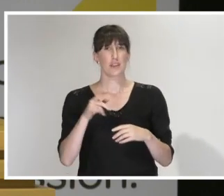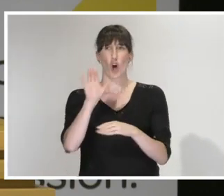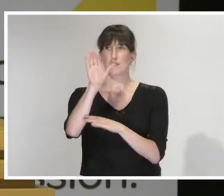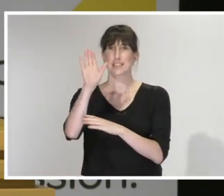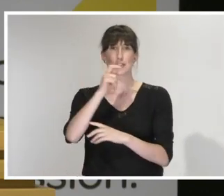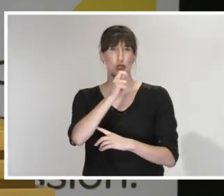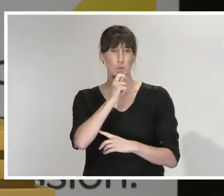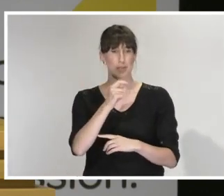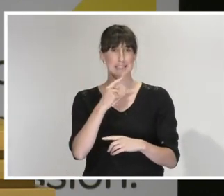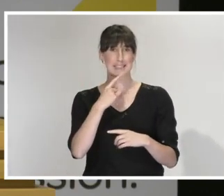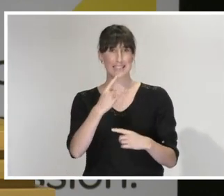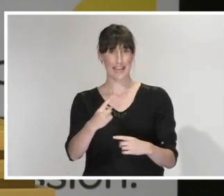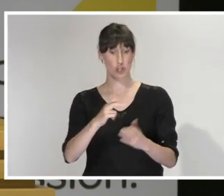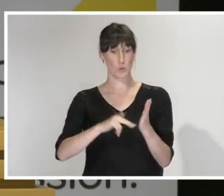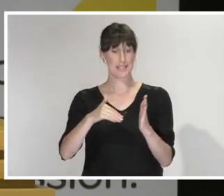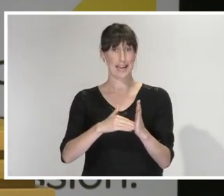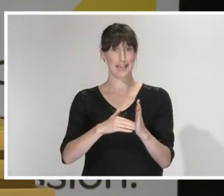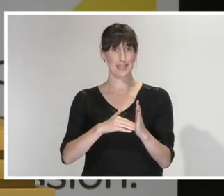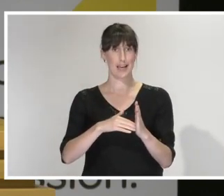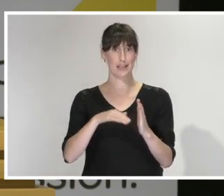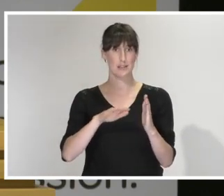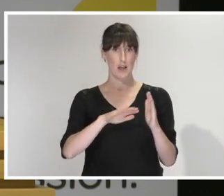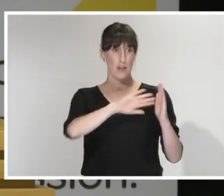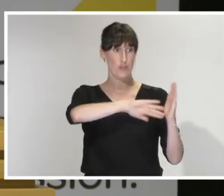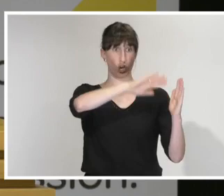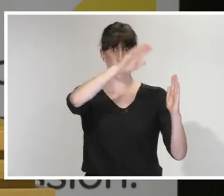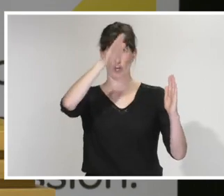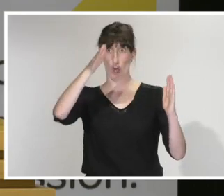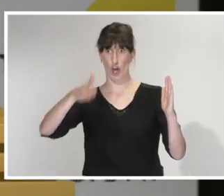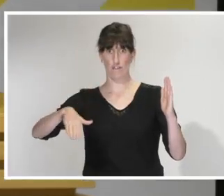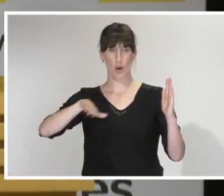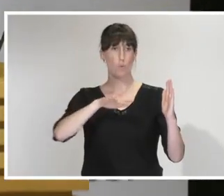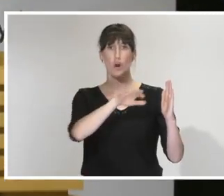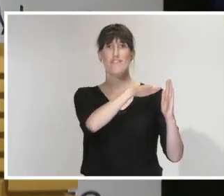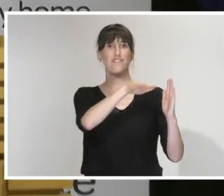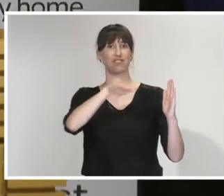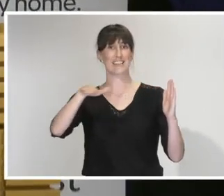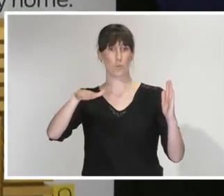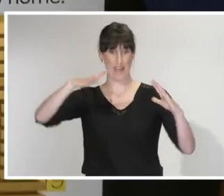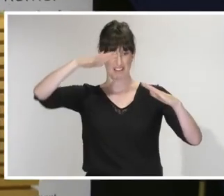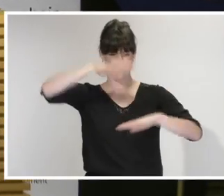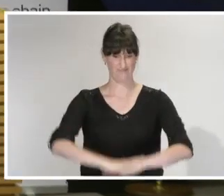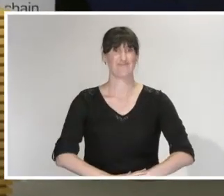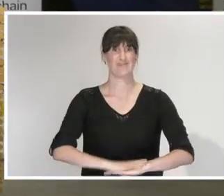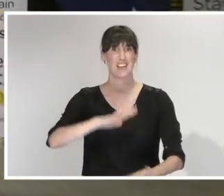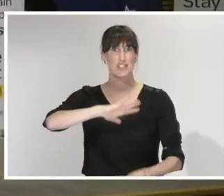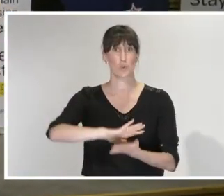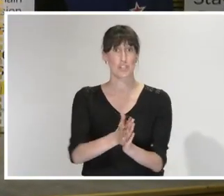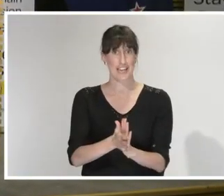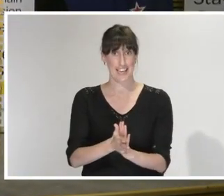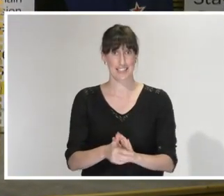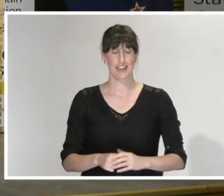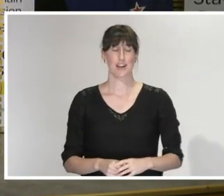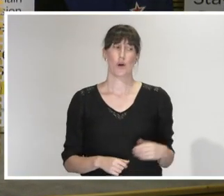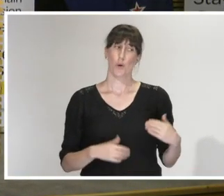accurate would that be a right characterisation of where New Zealand's at? Well, of course, our focus has been